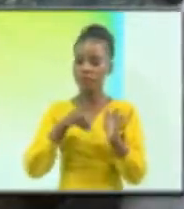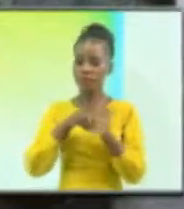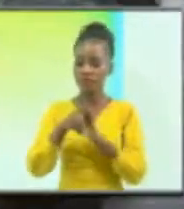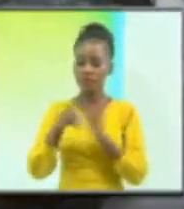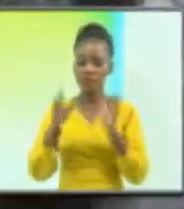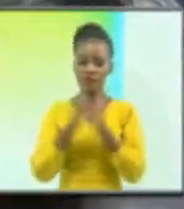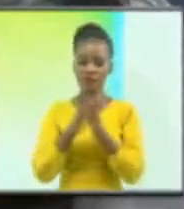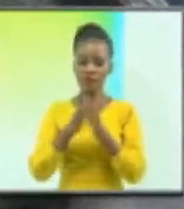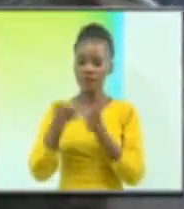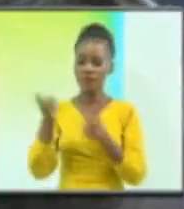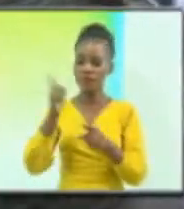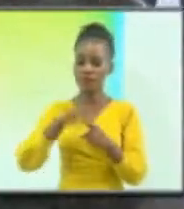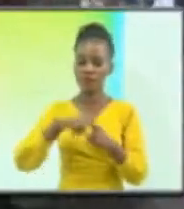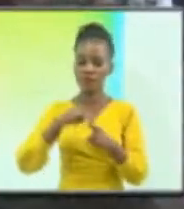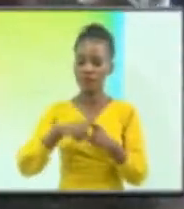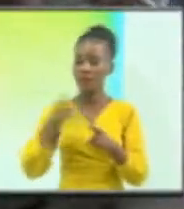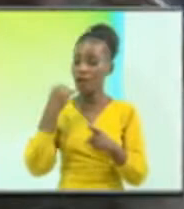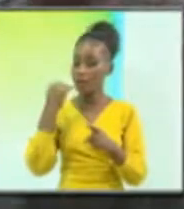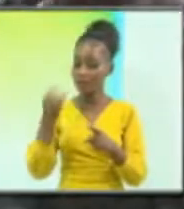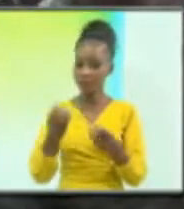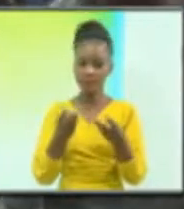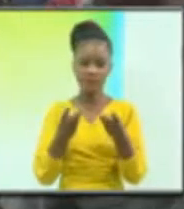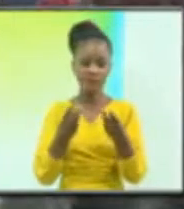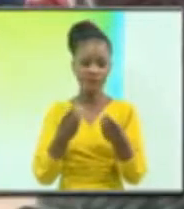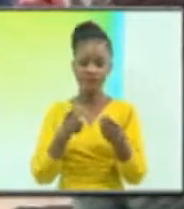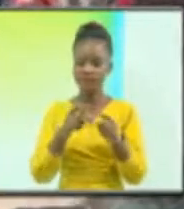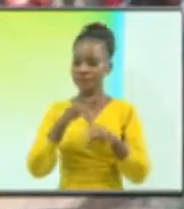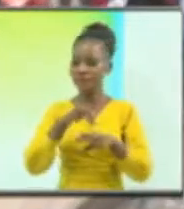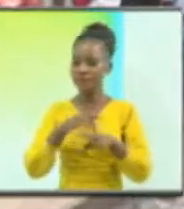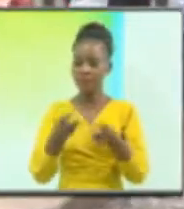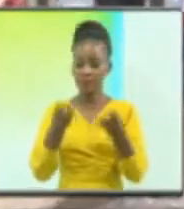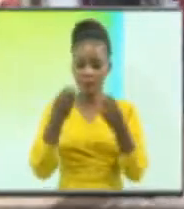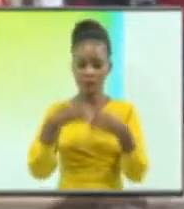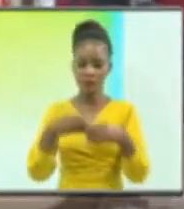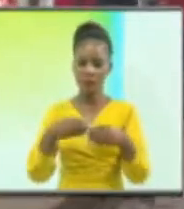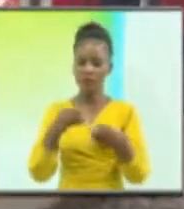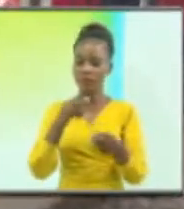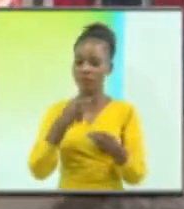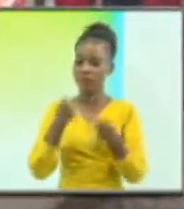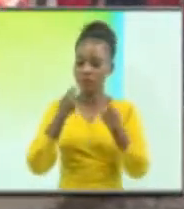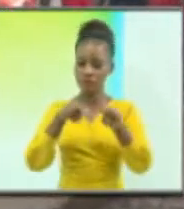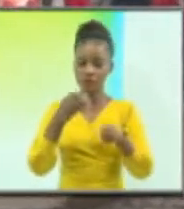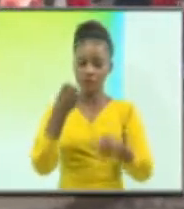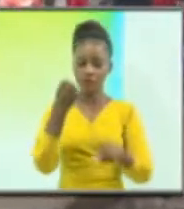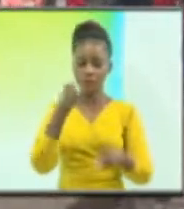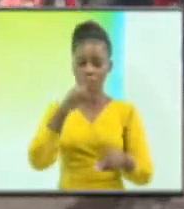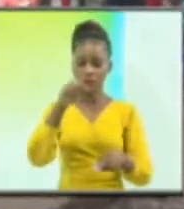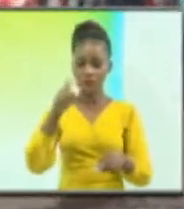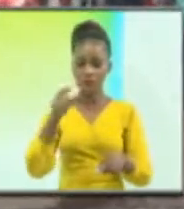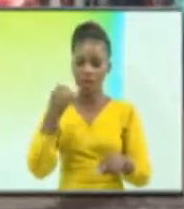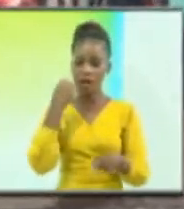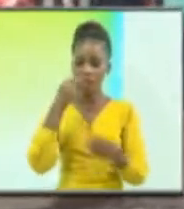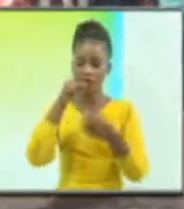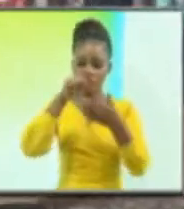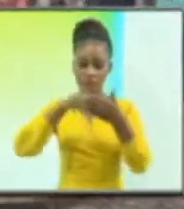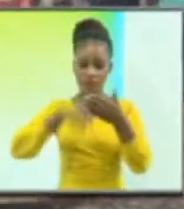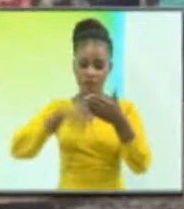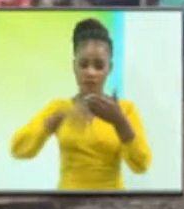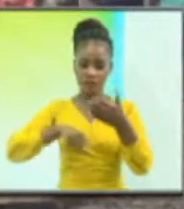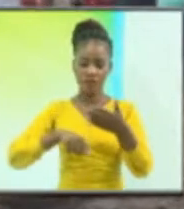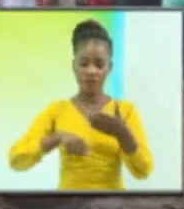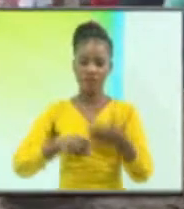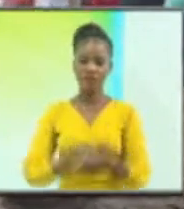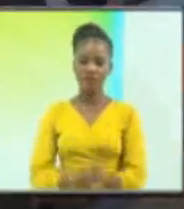model, including supplementary funding that was released, representing 60% budget performance.